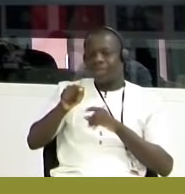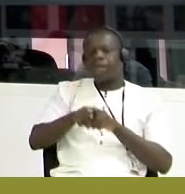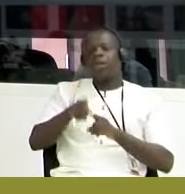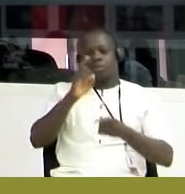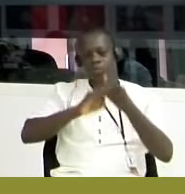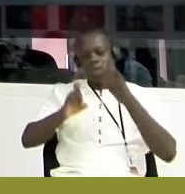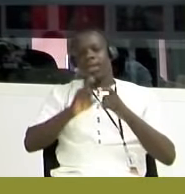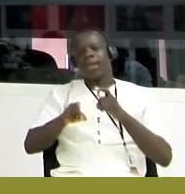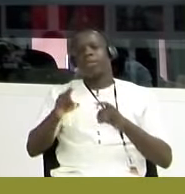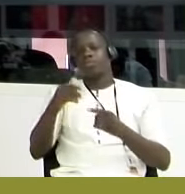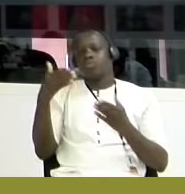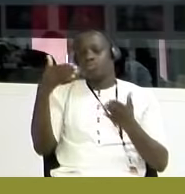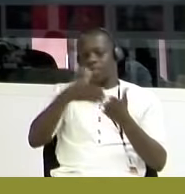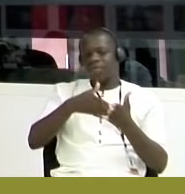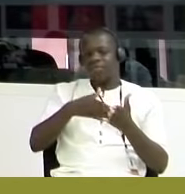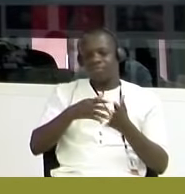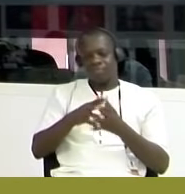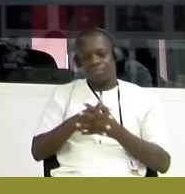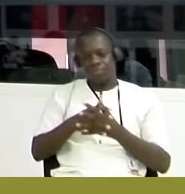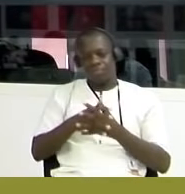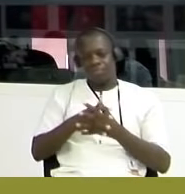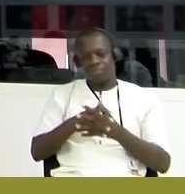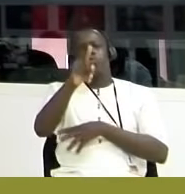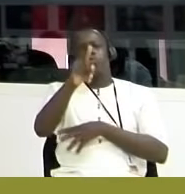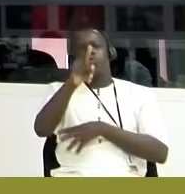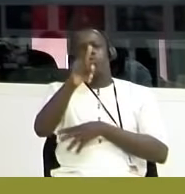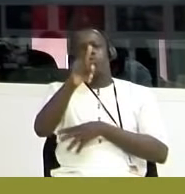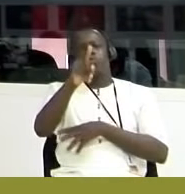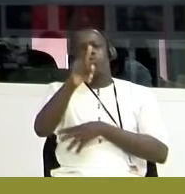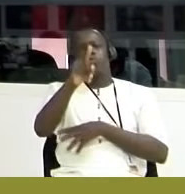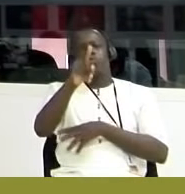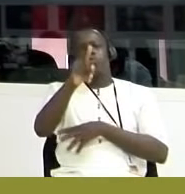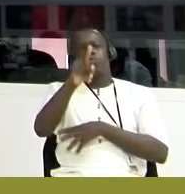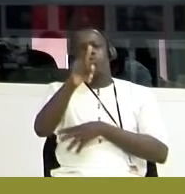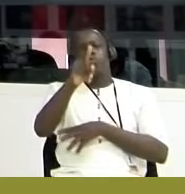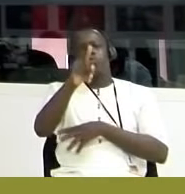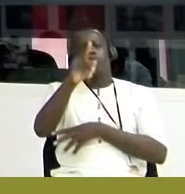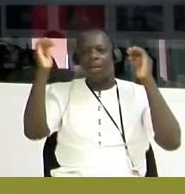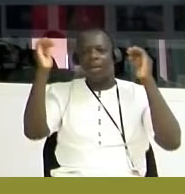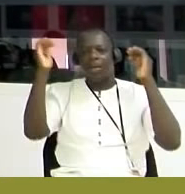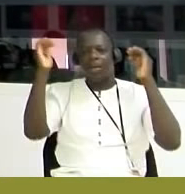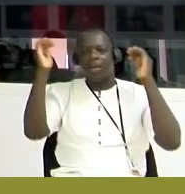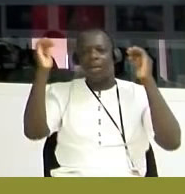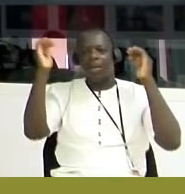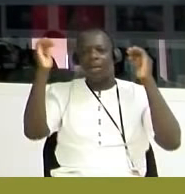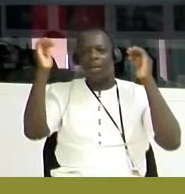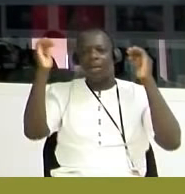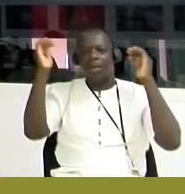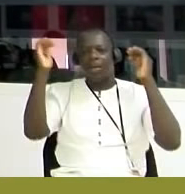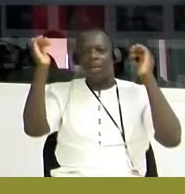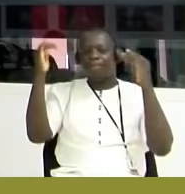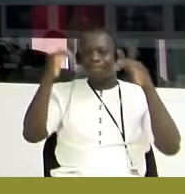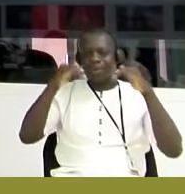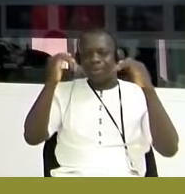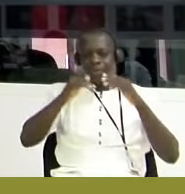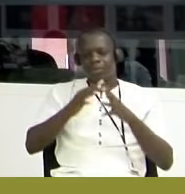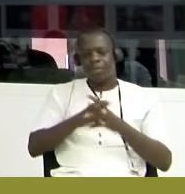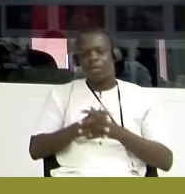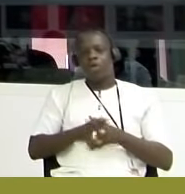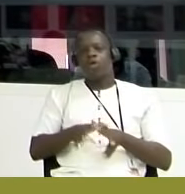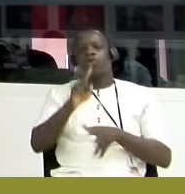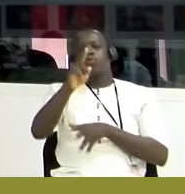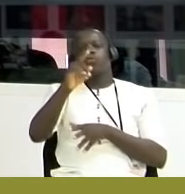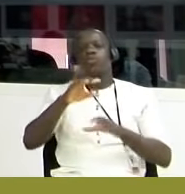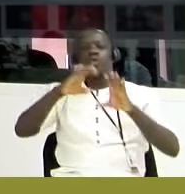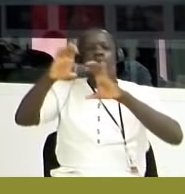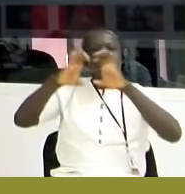You mentioned that after that meeting, or during that meeting rather, you spoke to the IGP regarding